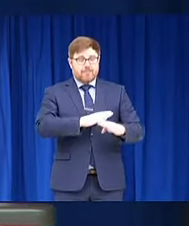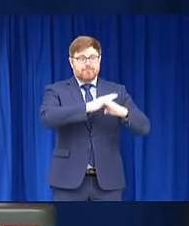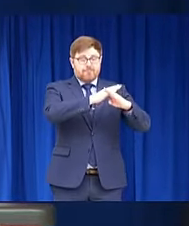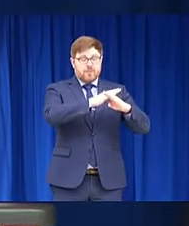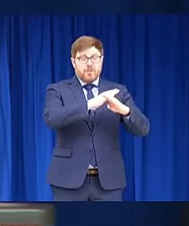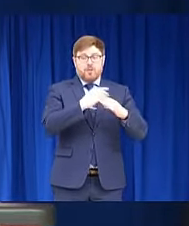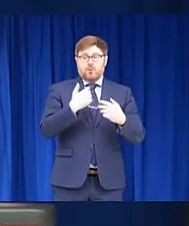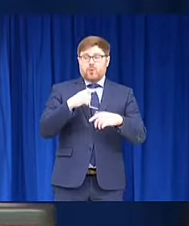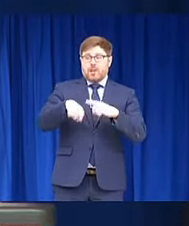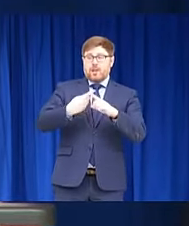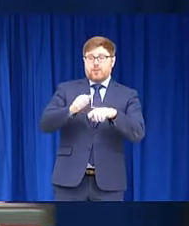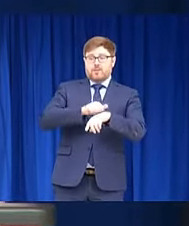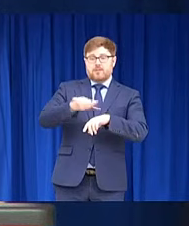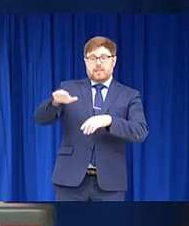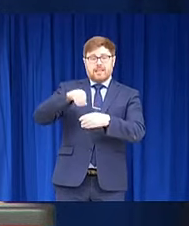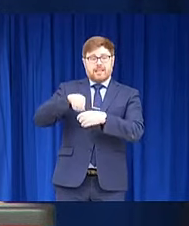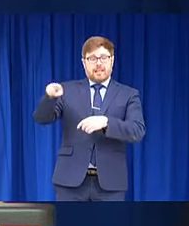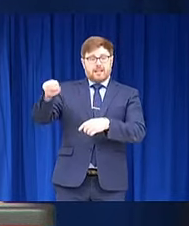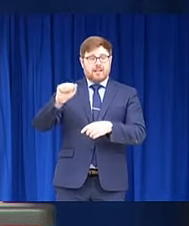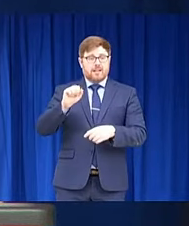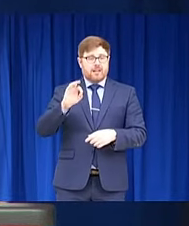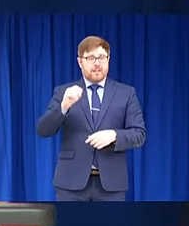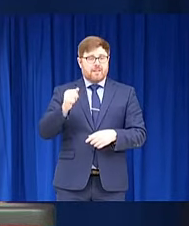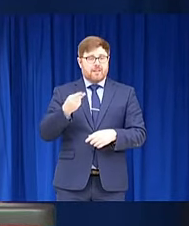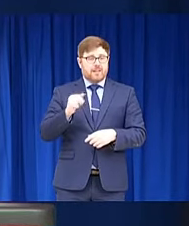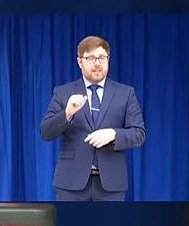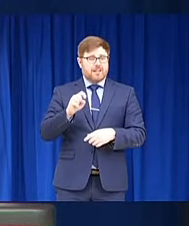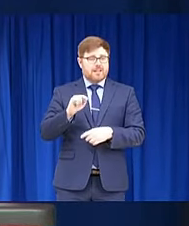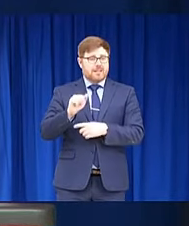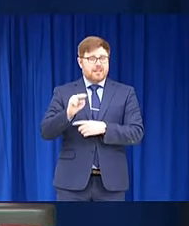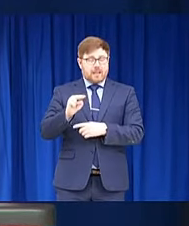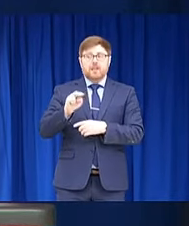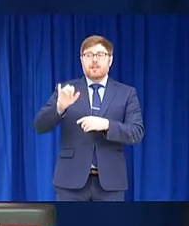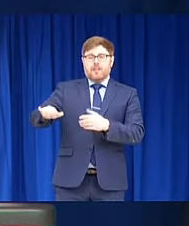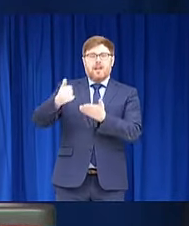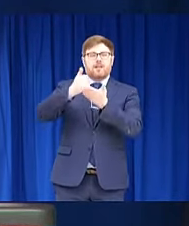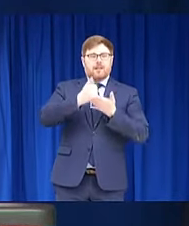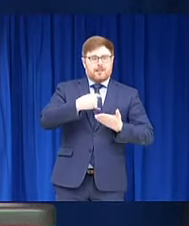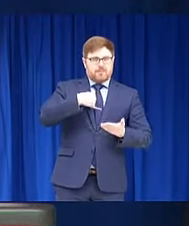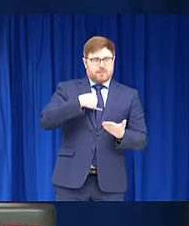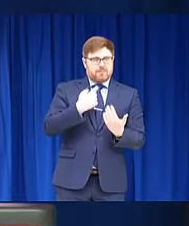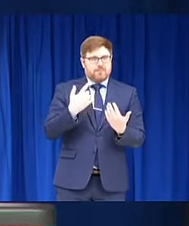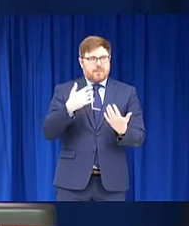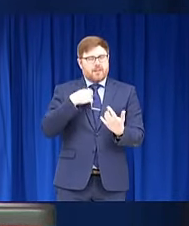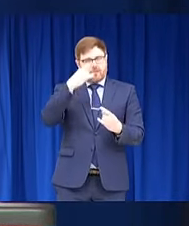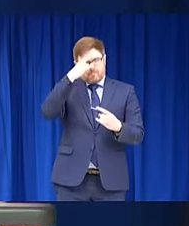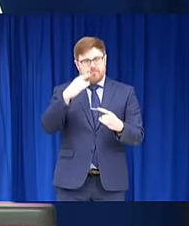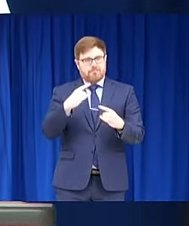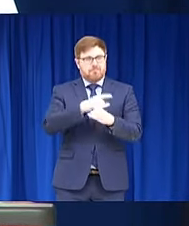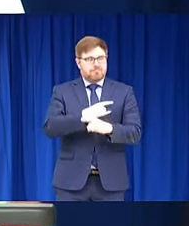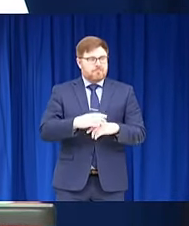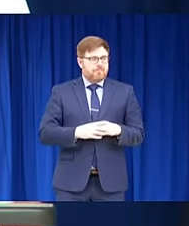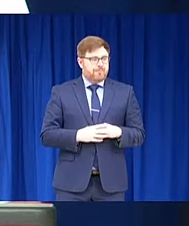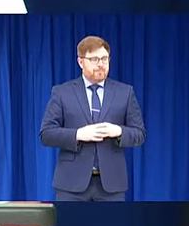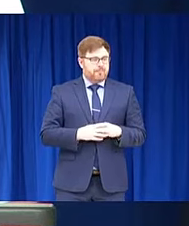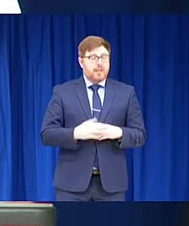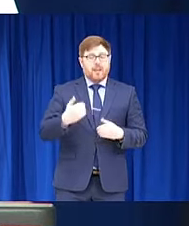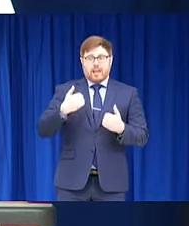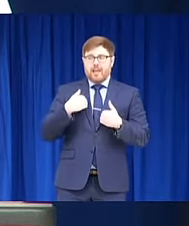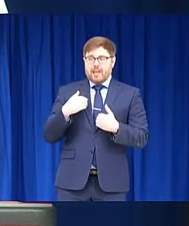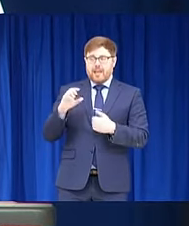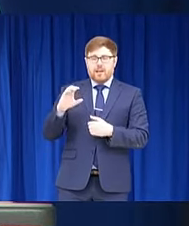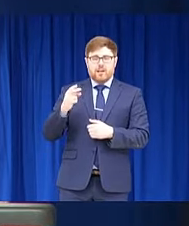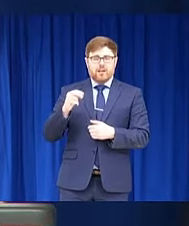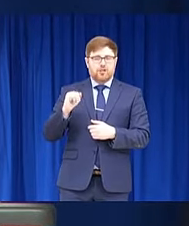Afghanistan helped me along this path. I solidified my personal faith and had a chaplain to talk